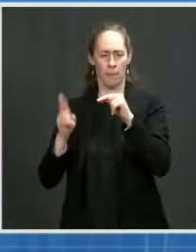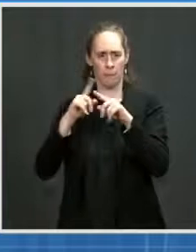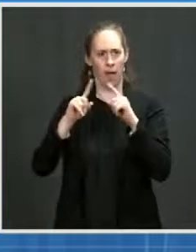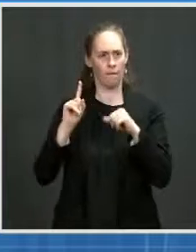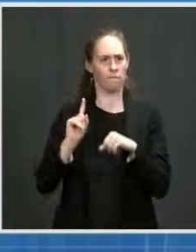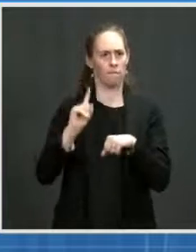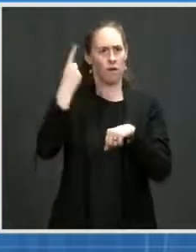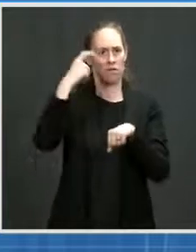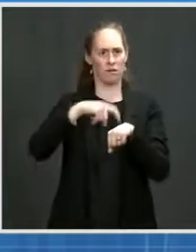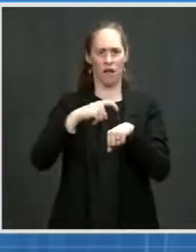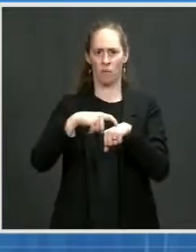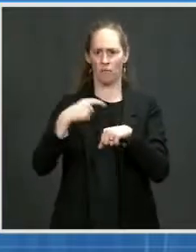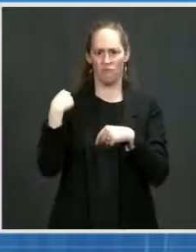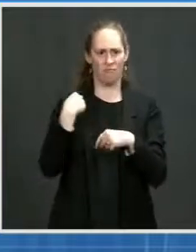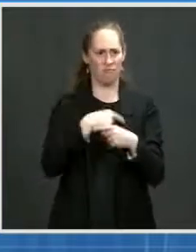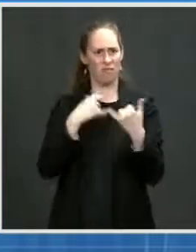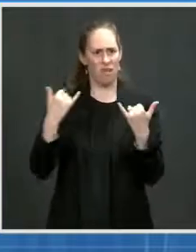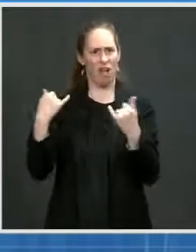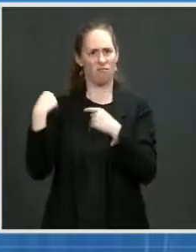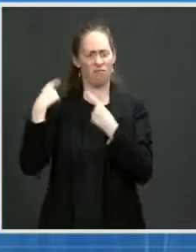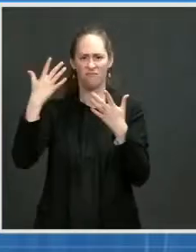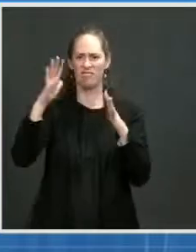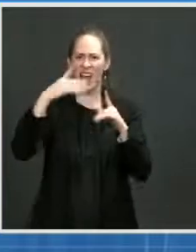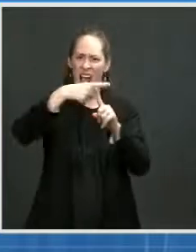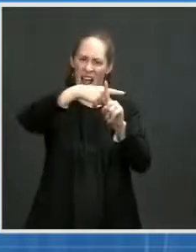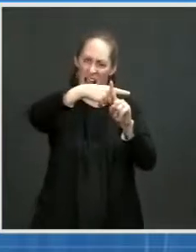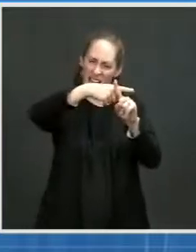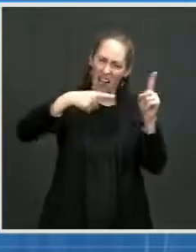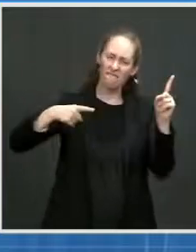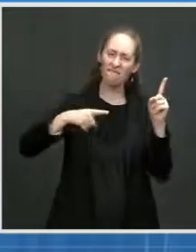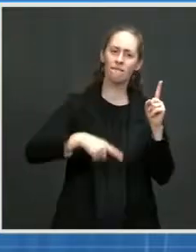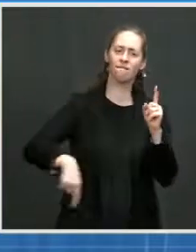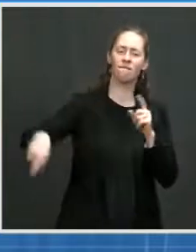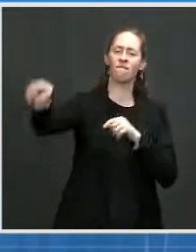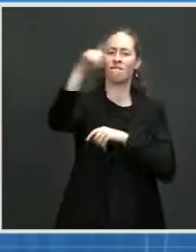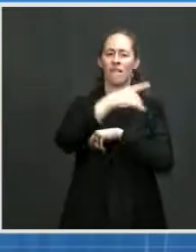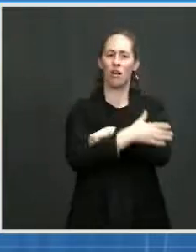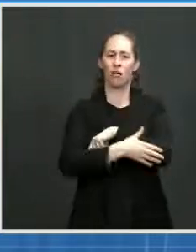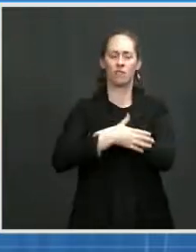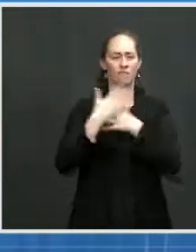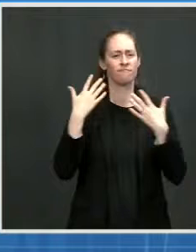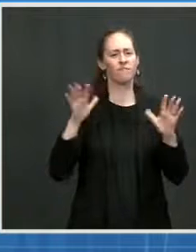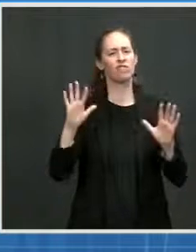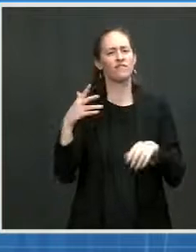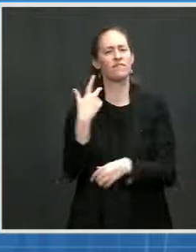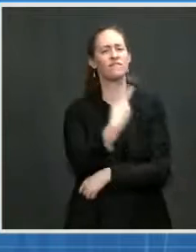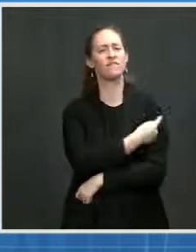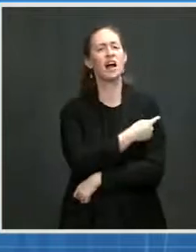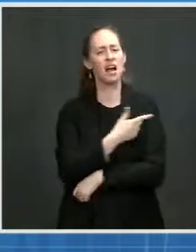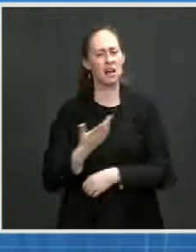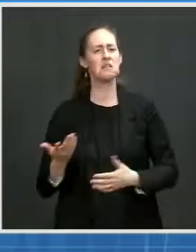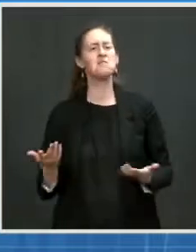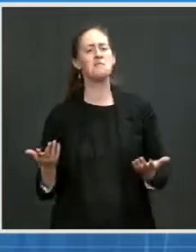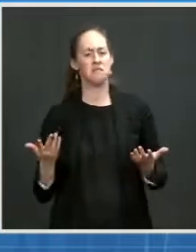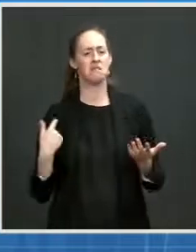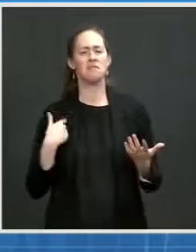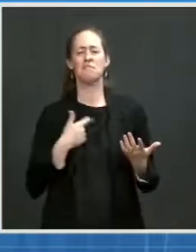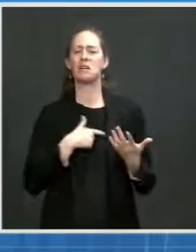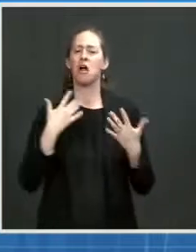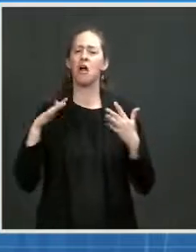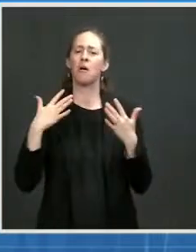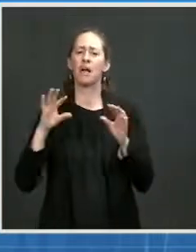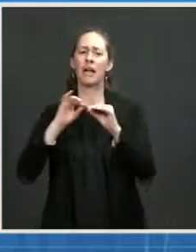almost half the adults of America vaccinated and protected from this virus. Our guidance is very clear. If you are vaccinated,